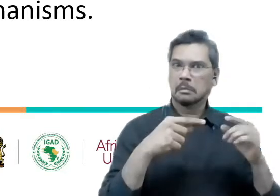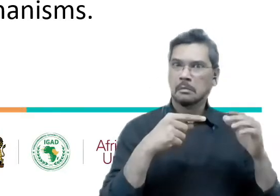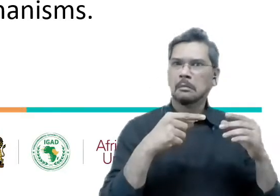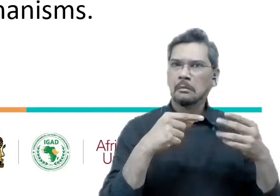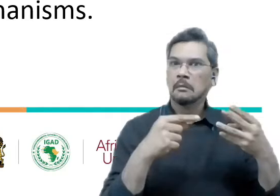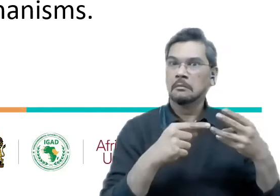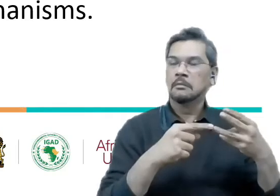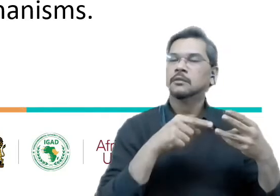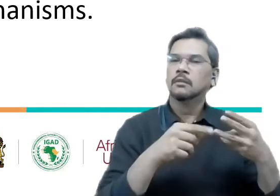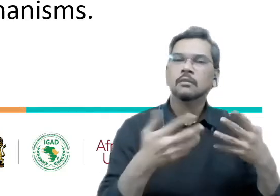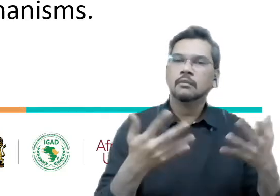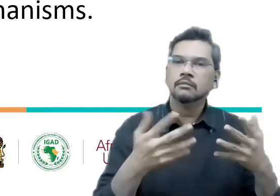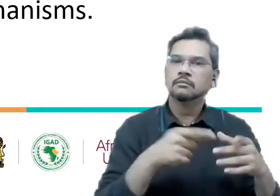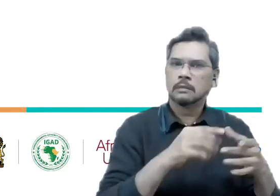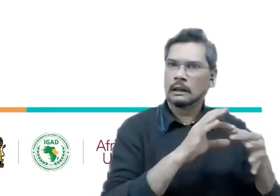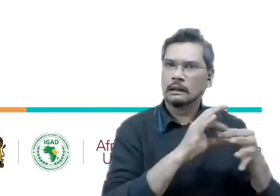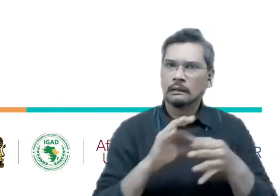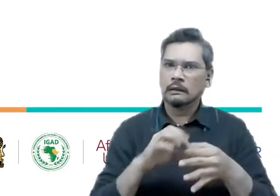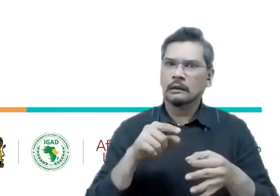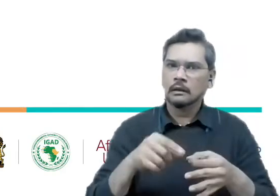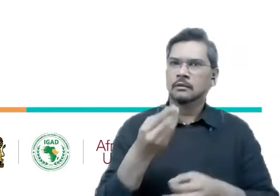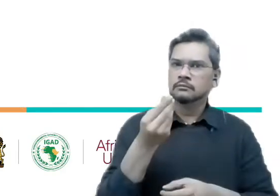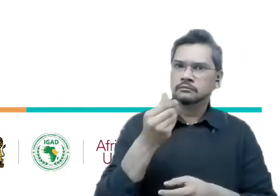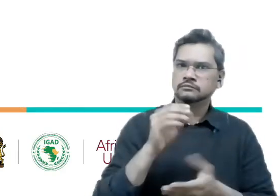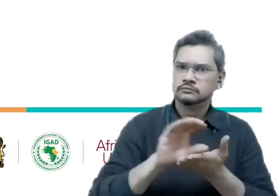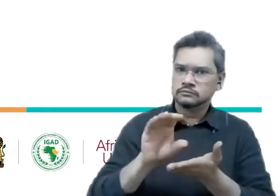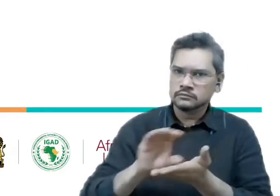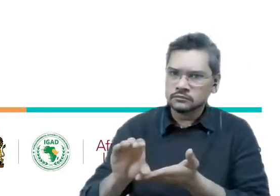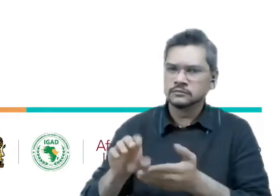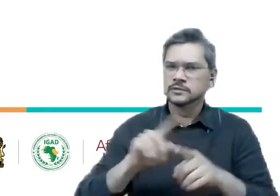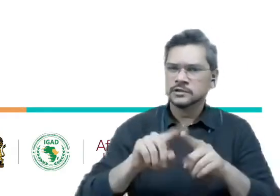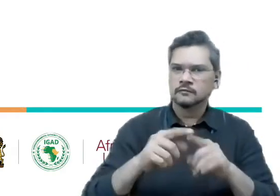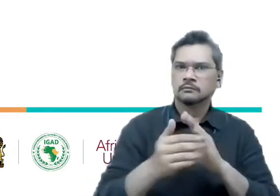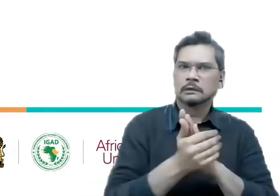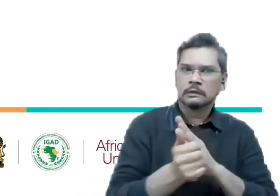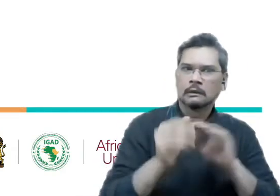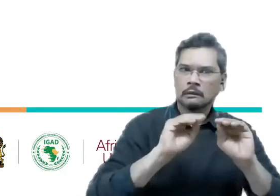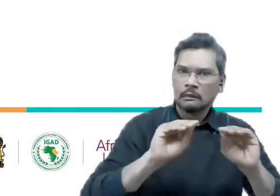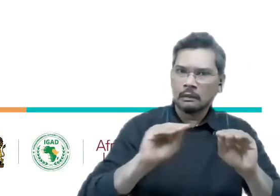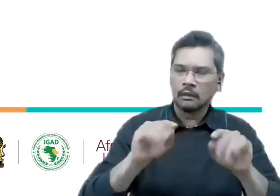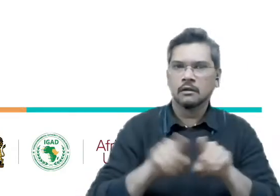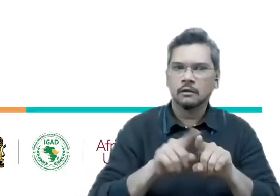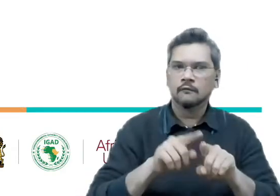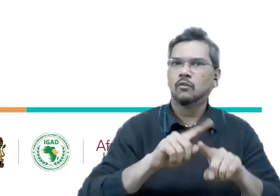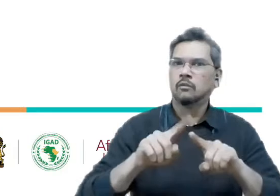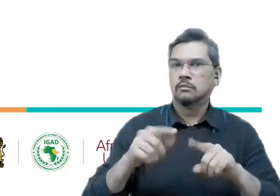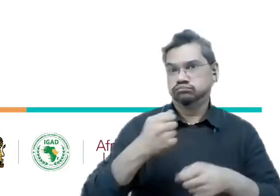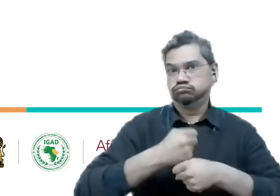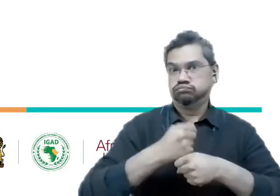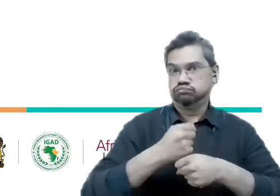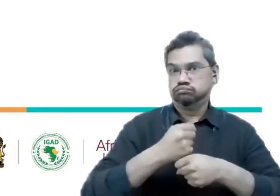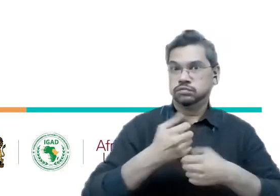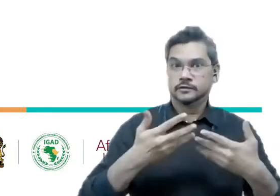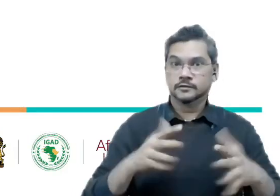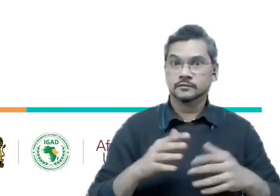financing, including through the Africa Risk Capacity. Now, the last priority, we also made a